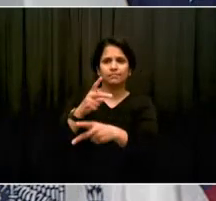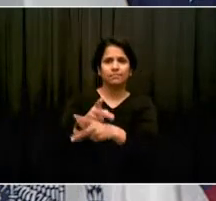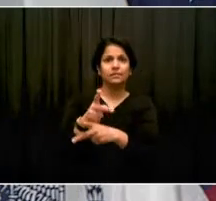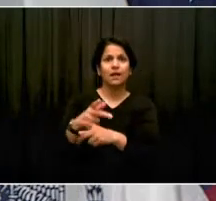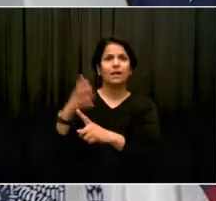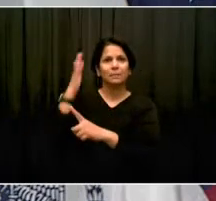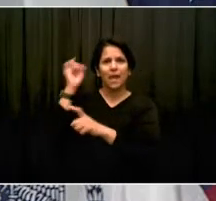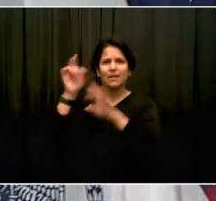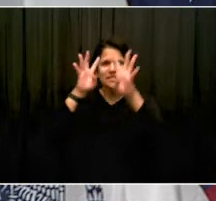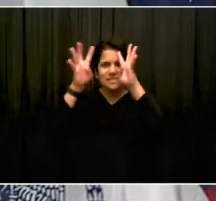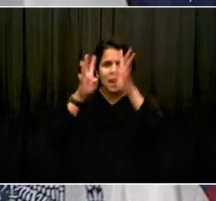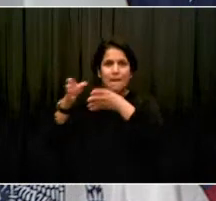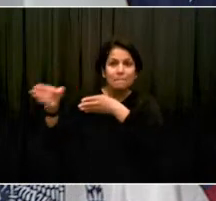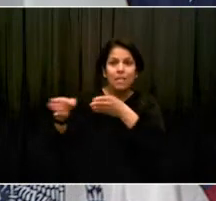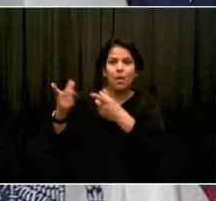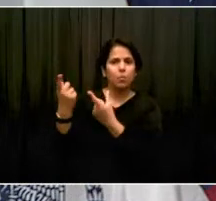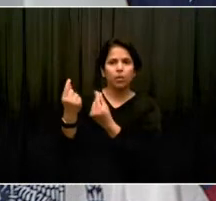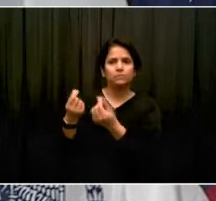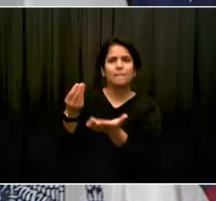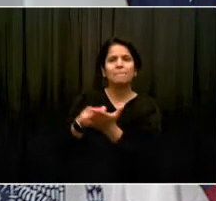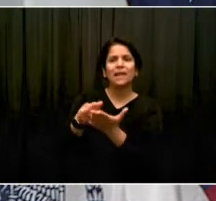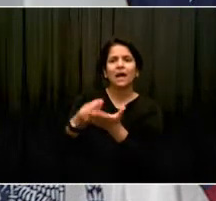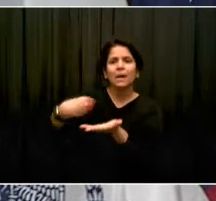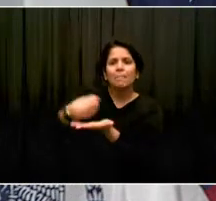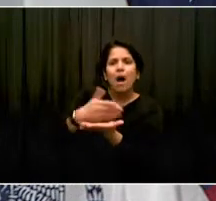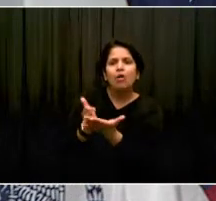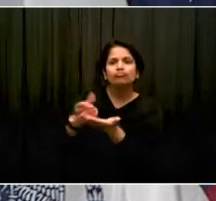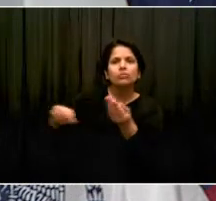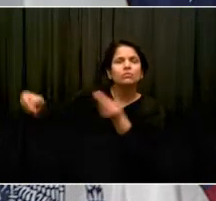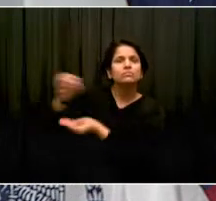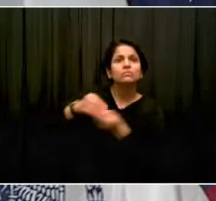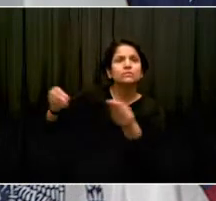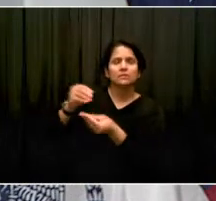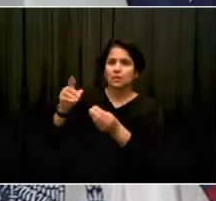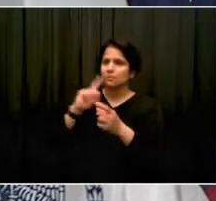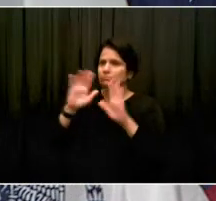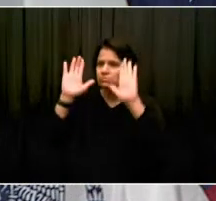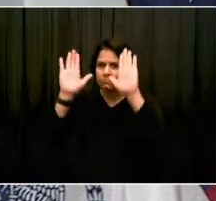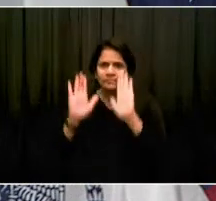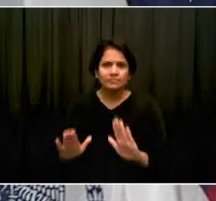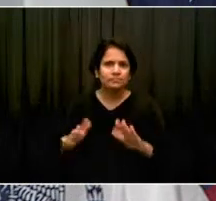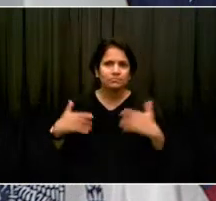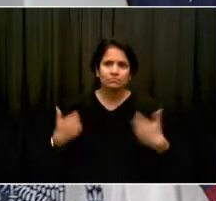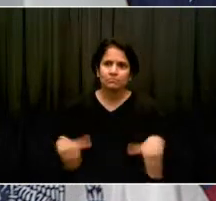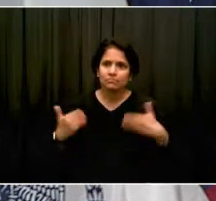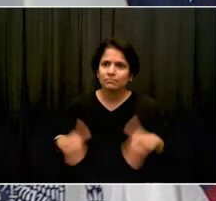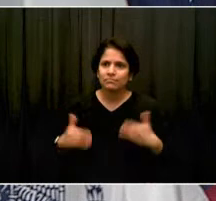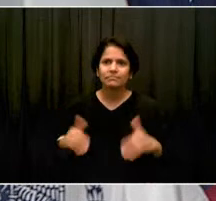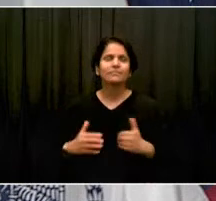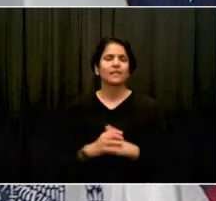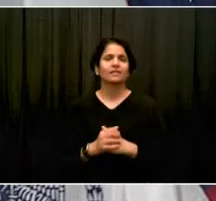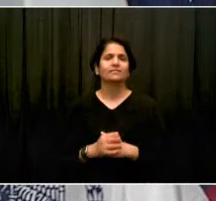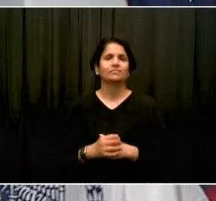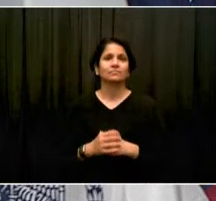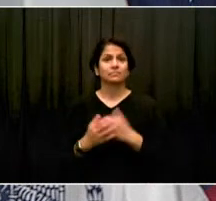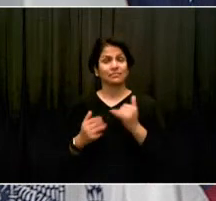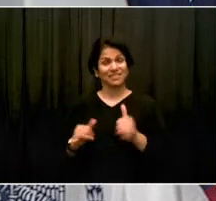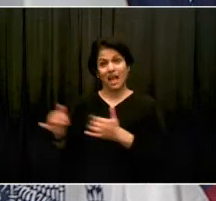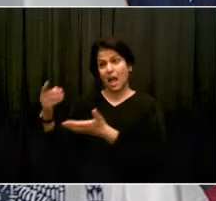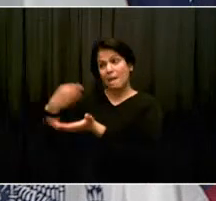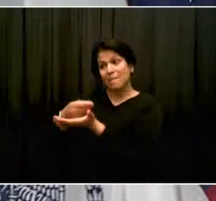last generation. They have made clear by their actions the last few days that they are restoring this state to